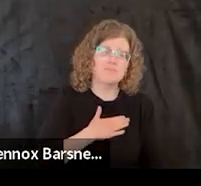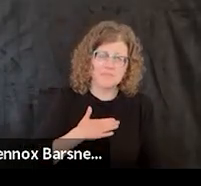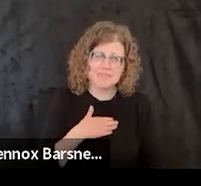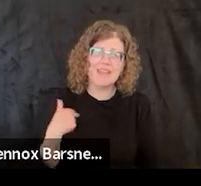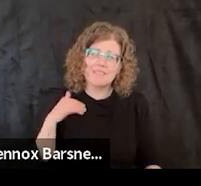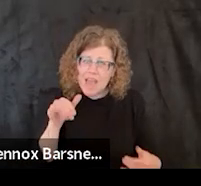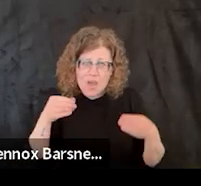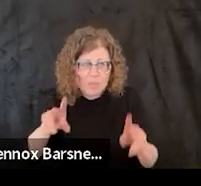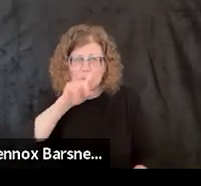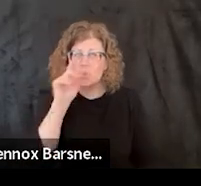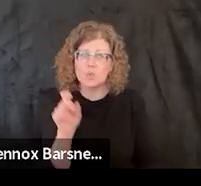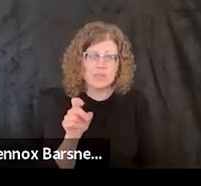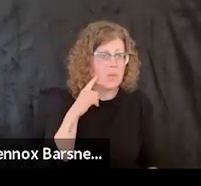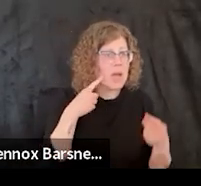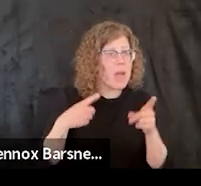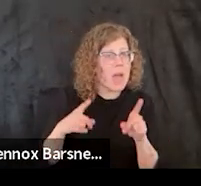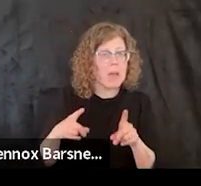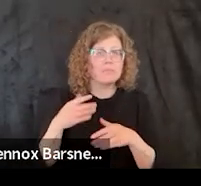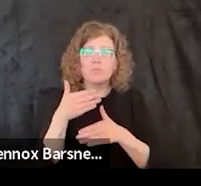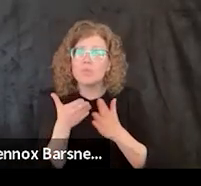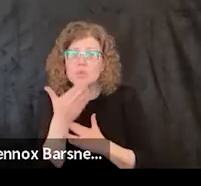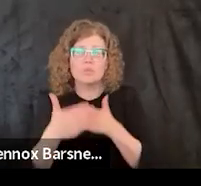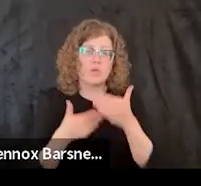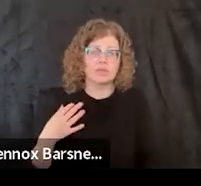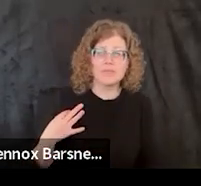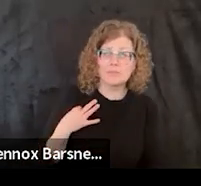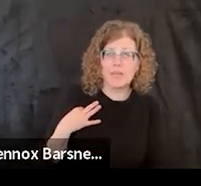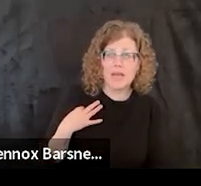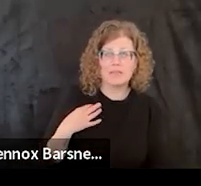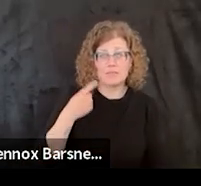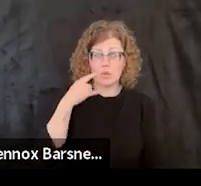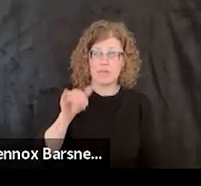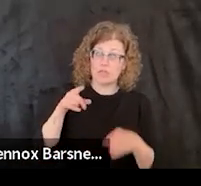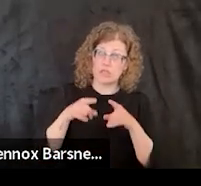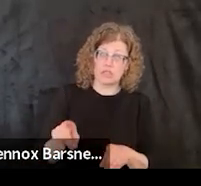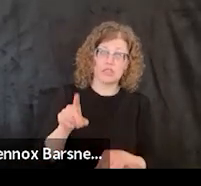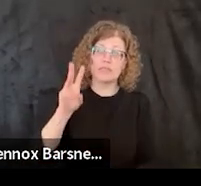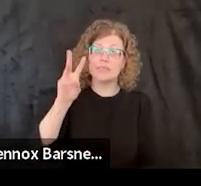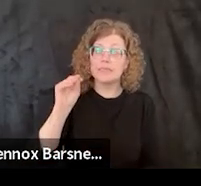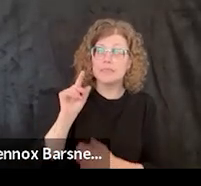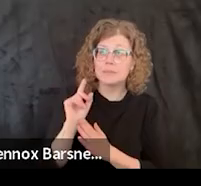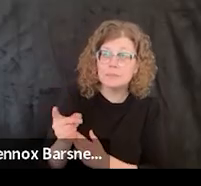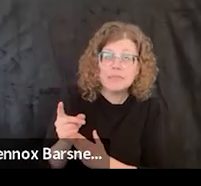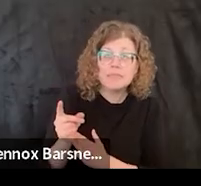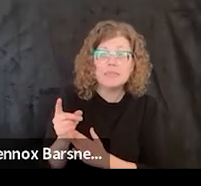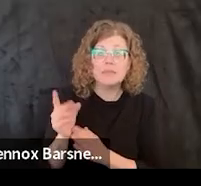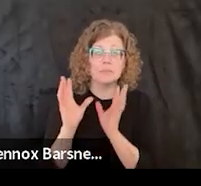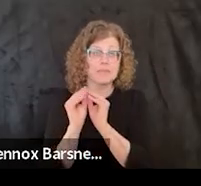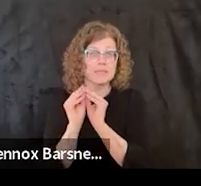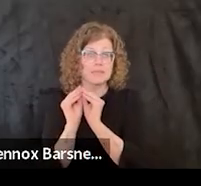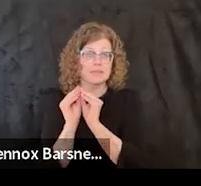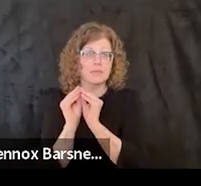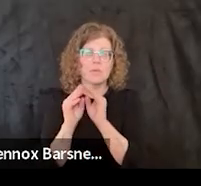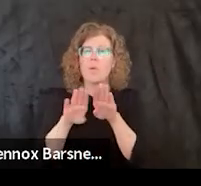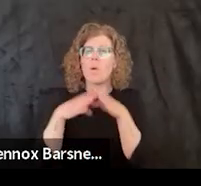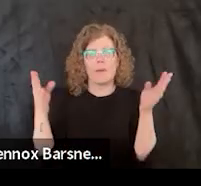arise throughout the process of applying. In these 60-minute sessions, staff will basically be hanging out in a Zoom room